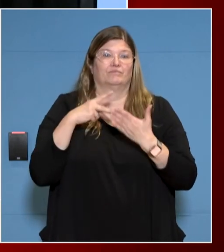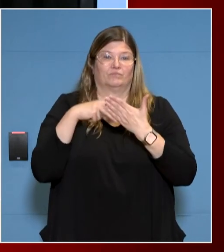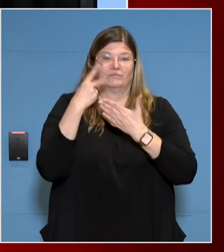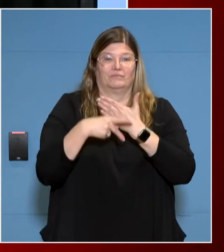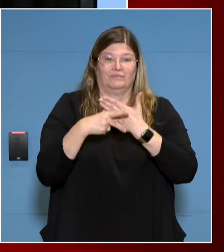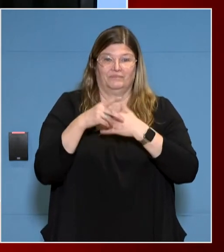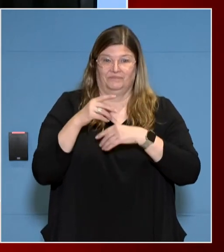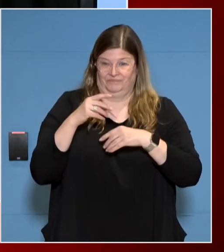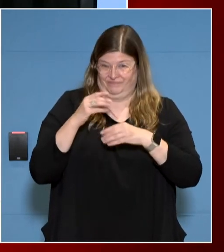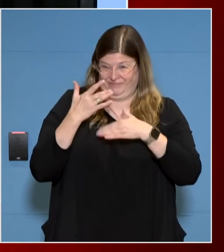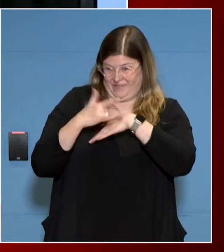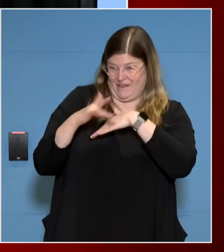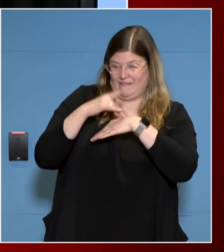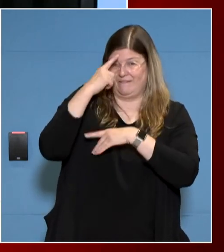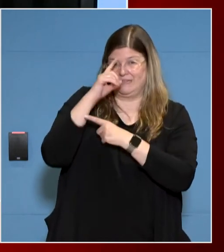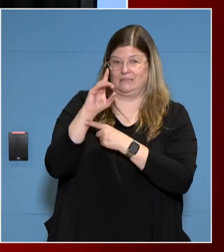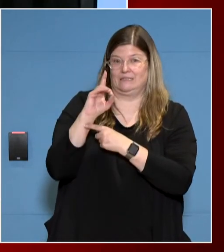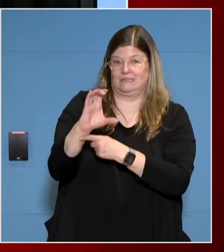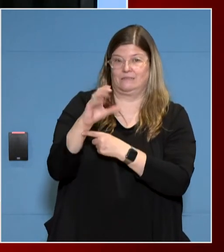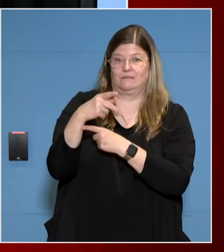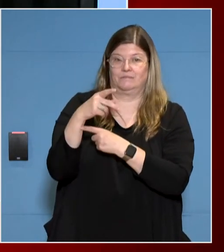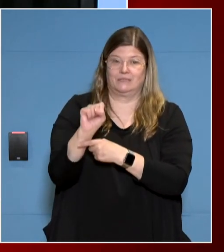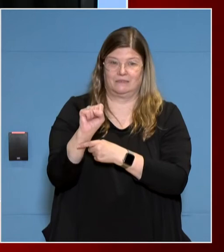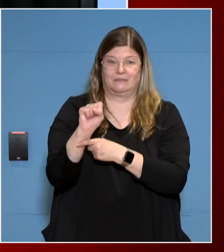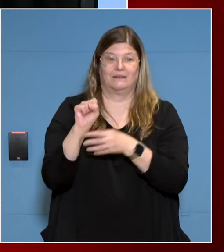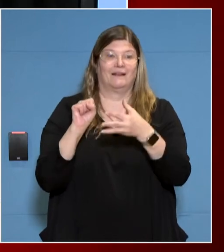DCPS available to them.